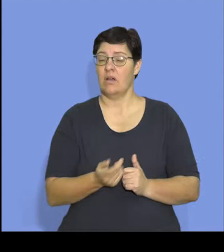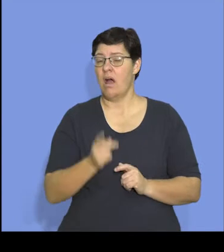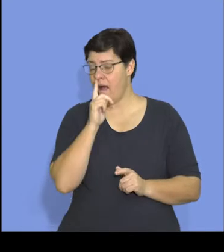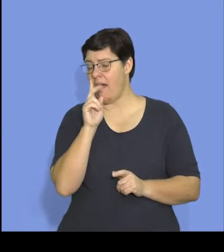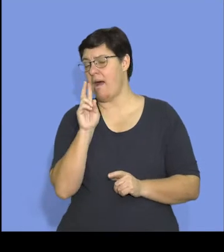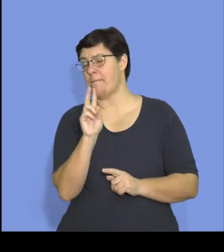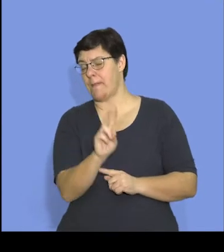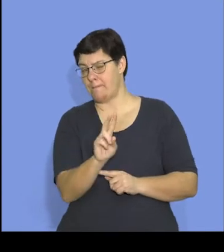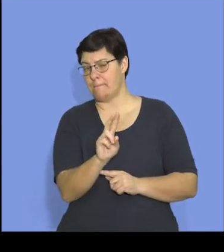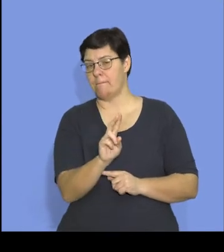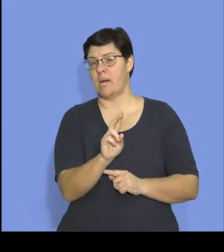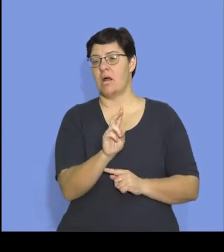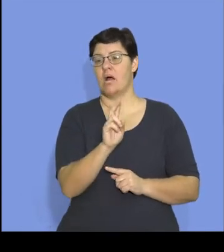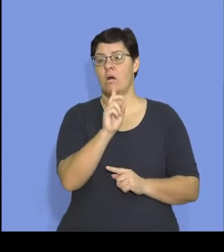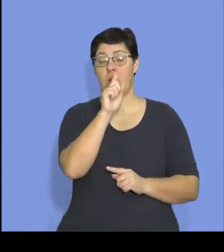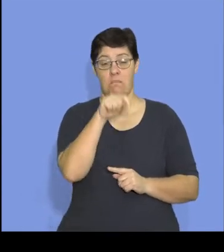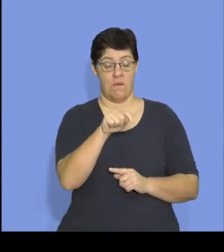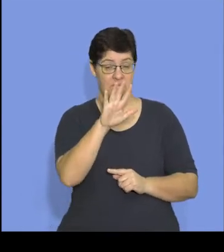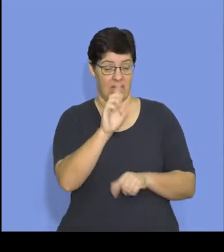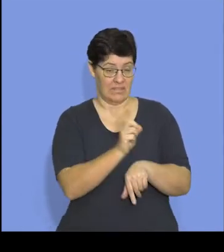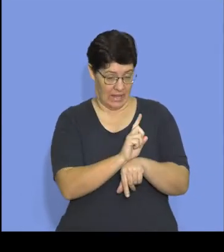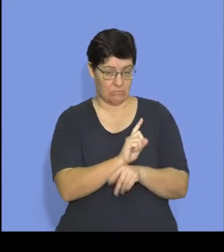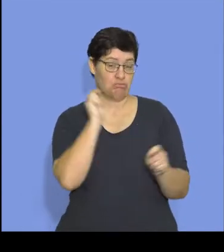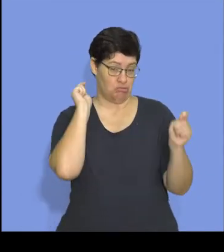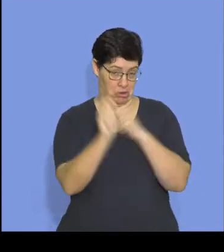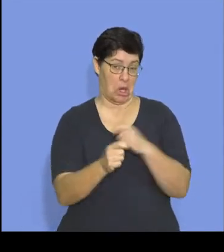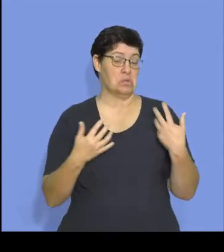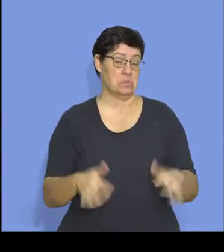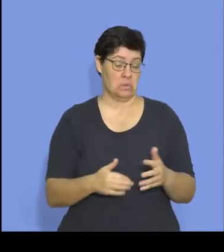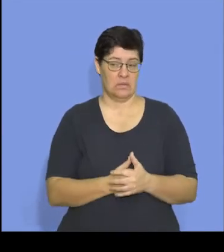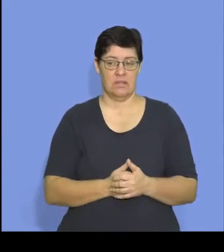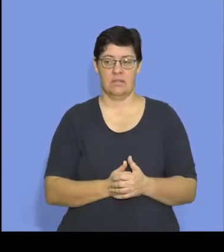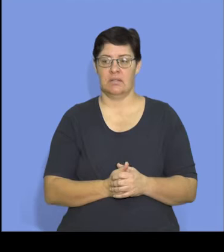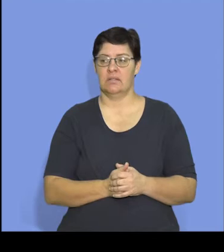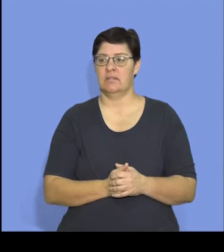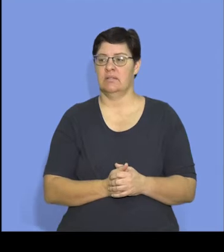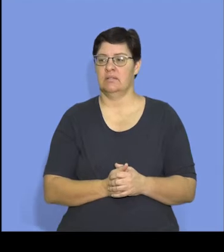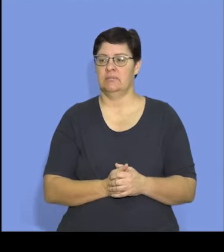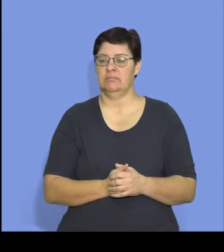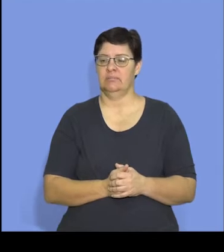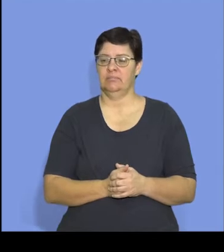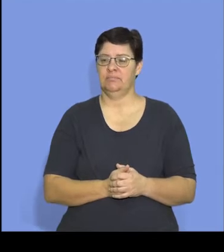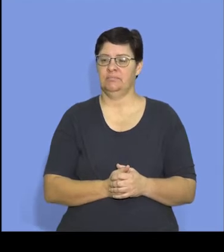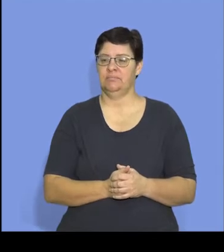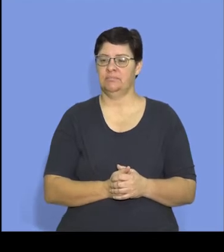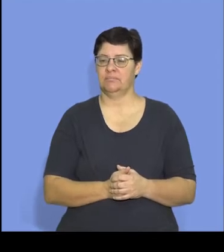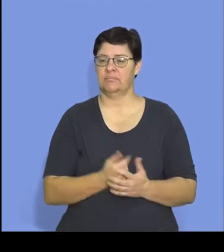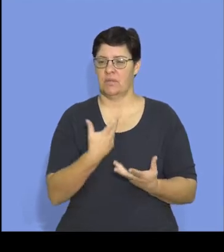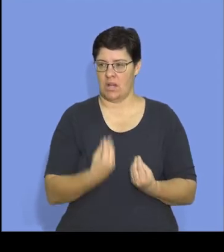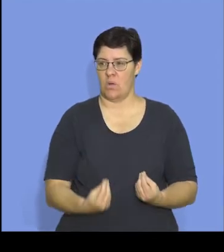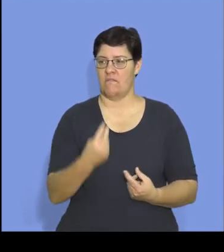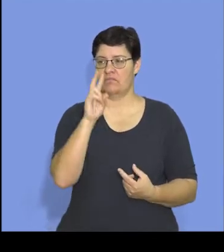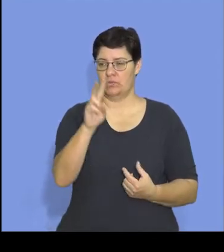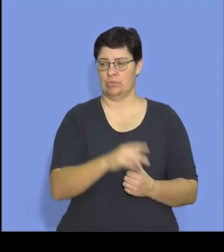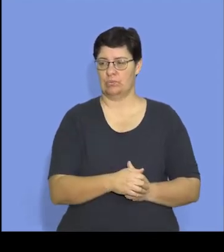in 1.5 seconds it's changed quite a bit. We need to go back here. Instead of 1.5, we